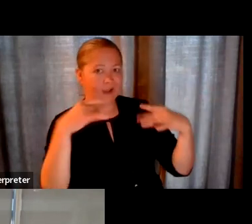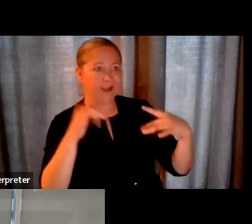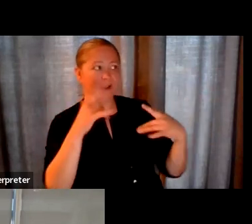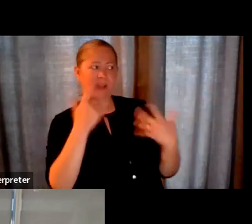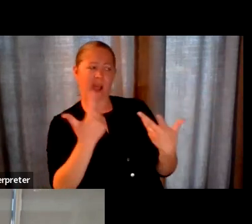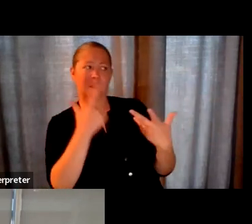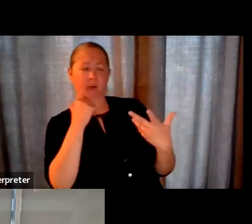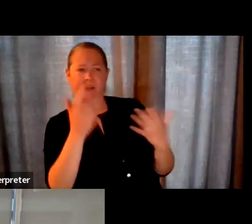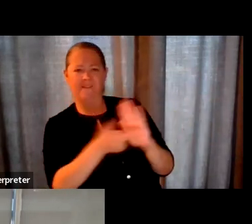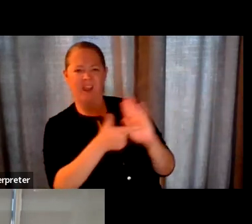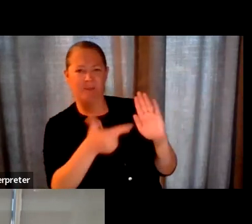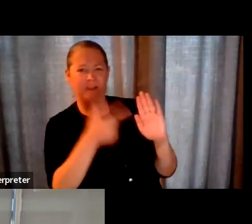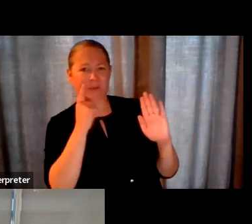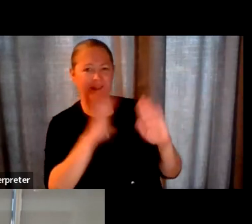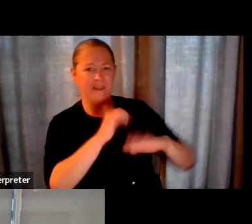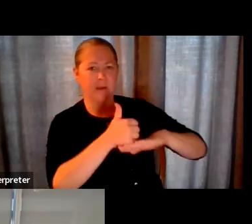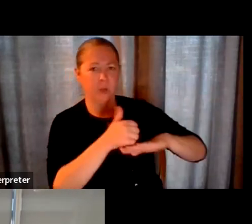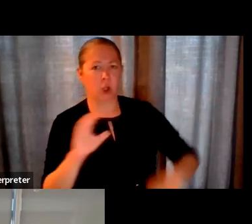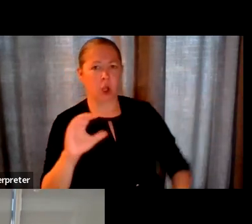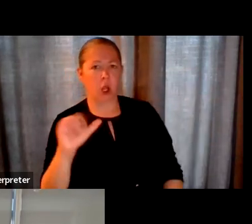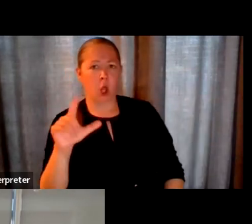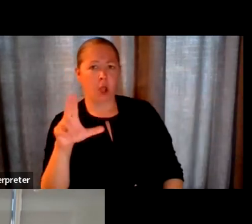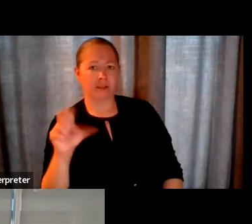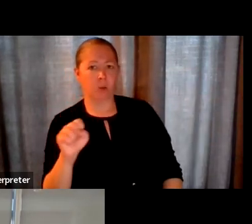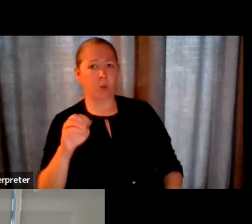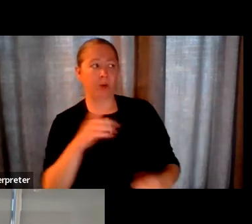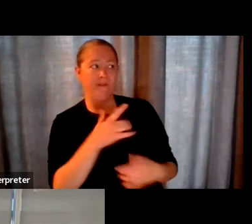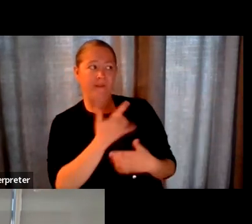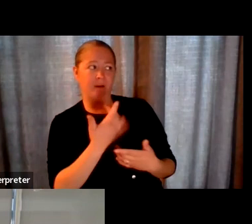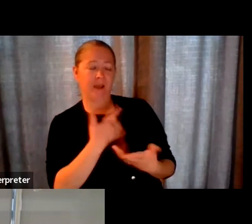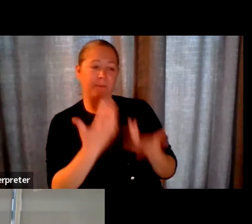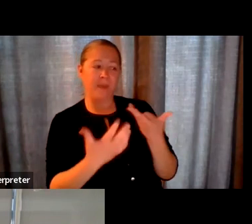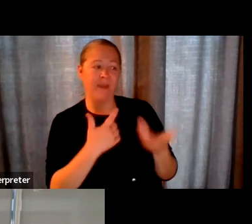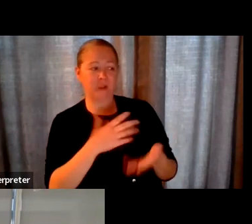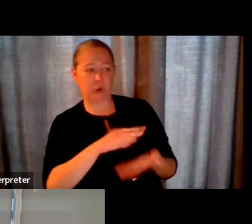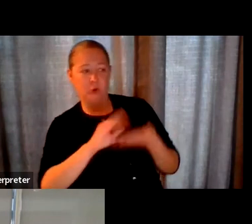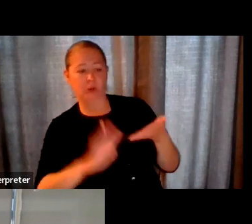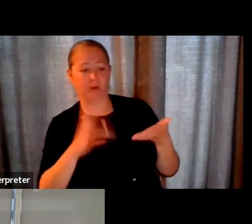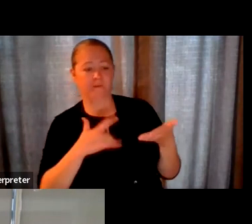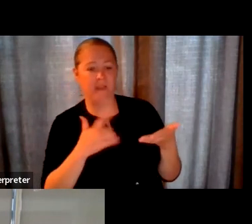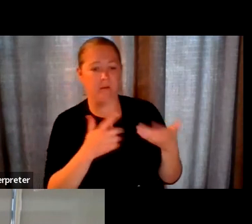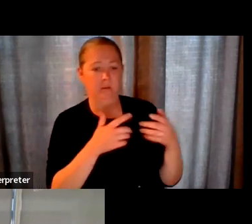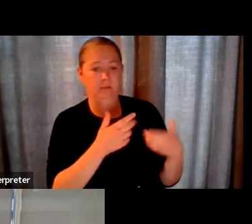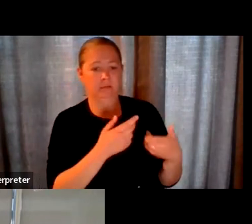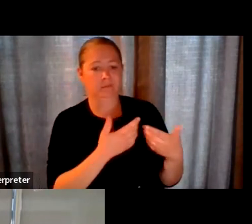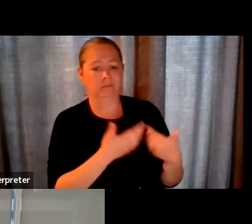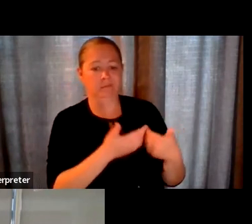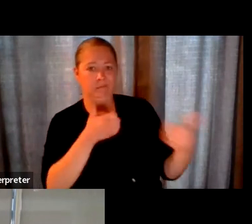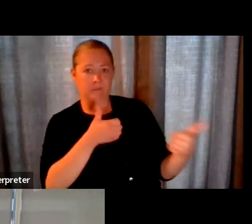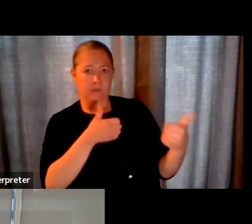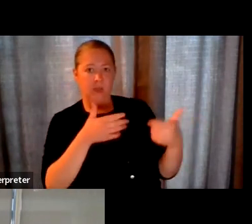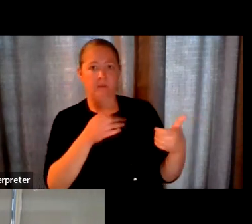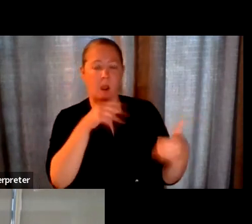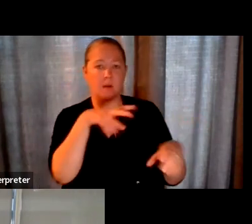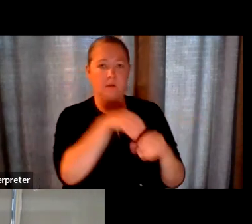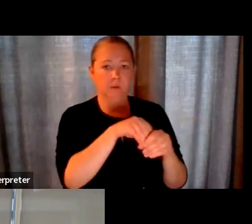Establishment Clause, and we're really worried that students might feel alienated if they don't participate in that prayer. Kennedy refused. Instead, he went